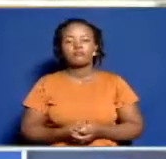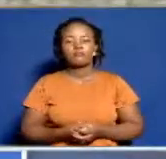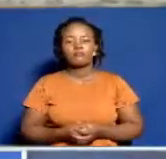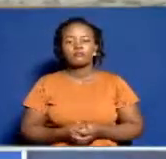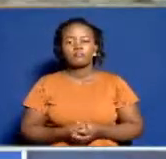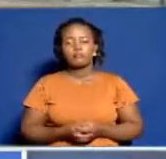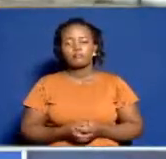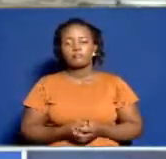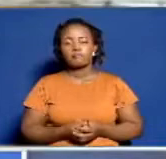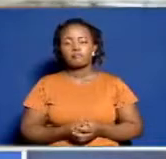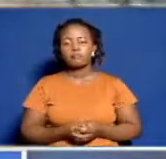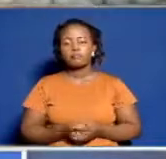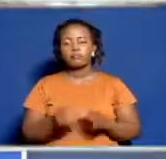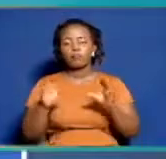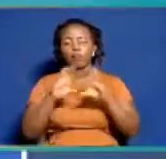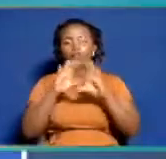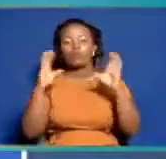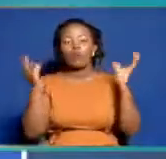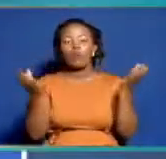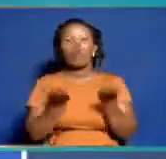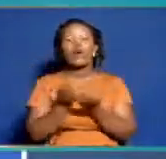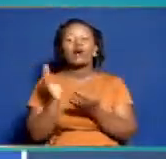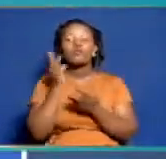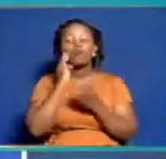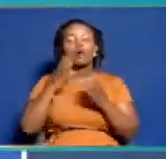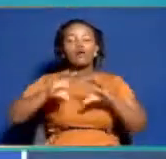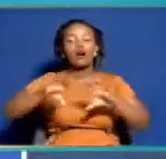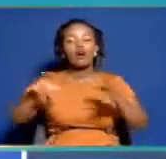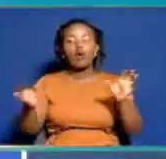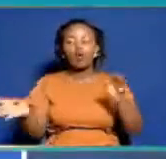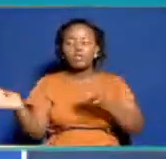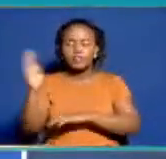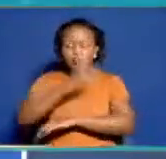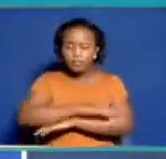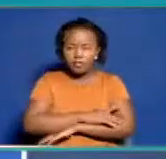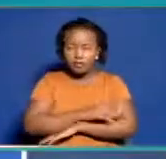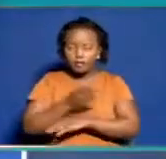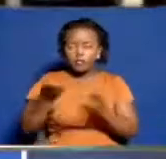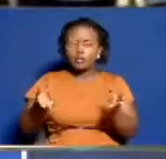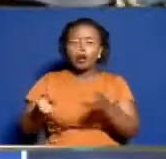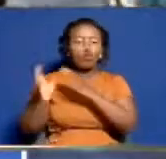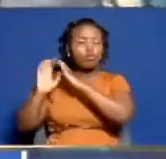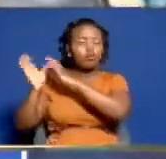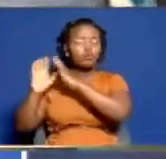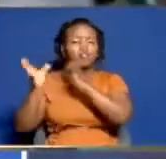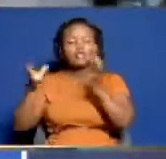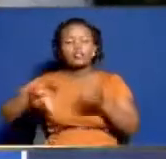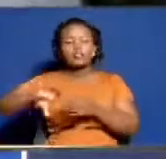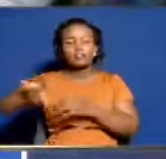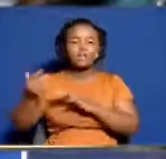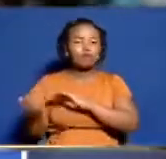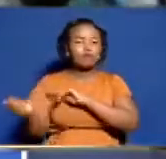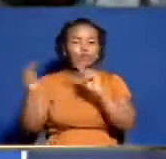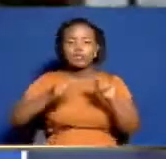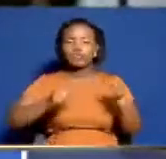On the occasion of the World Ocean Day, marine conservationists in Malindi Kilifi County came together to celebrate in style.